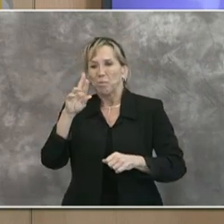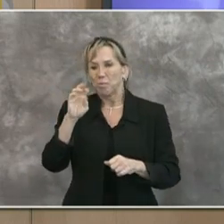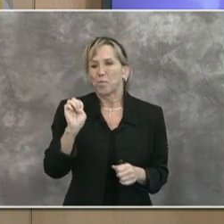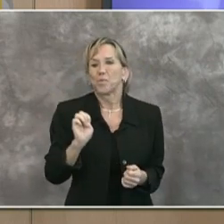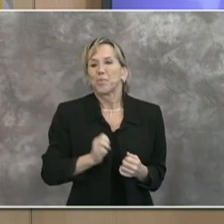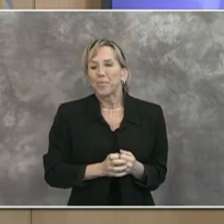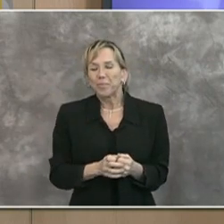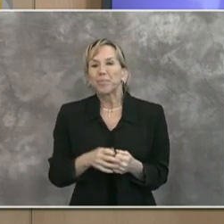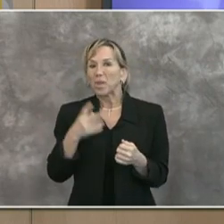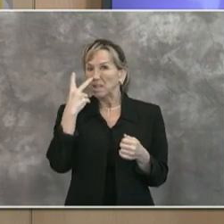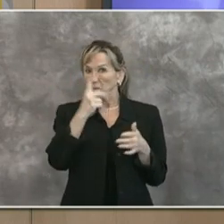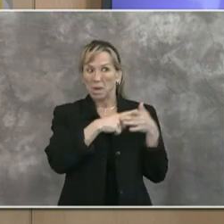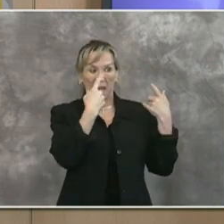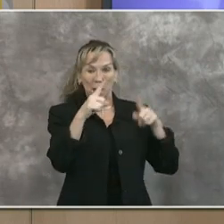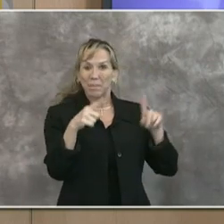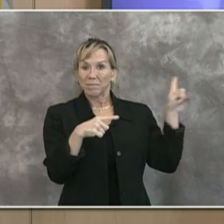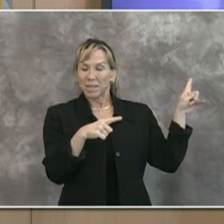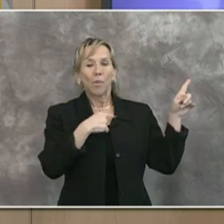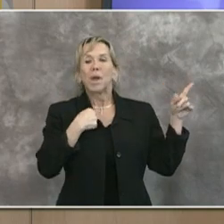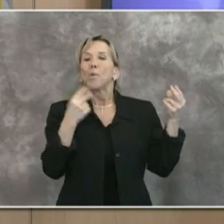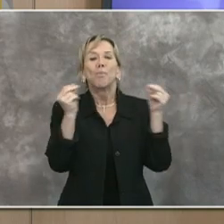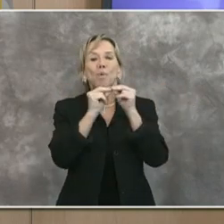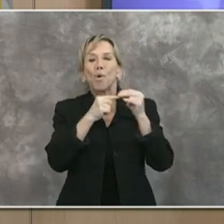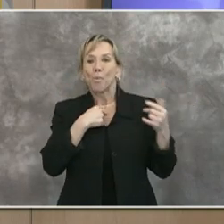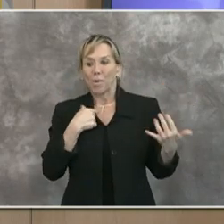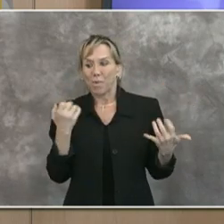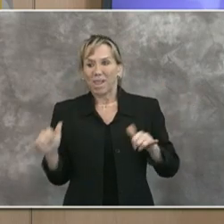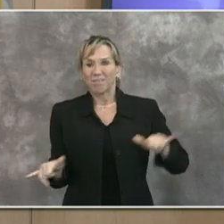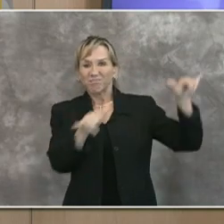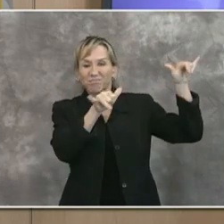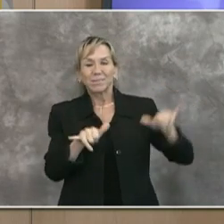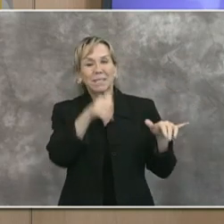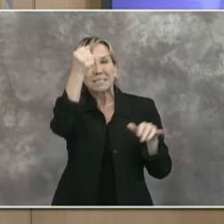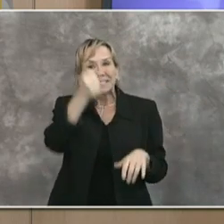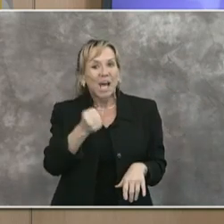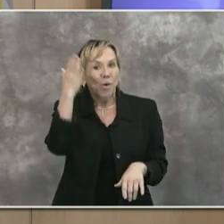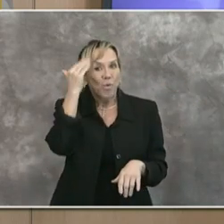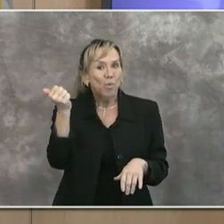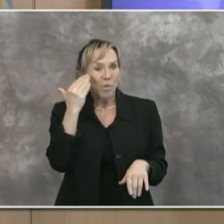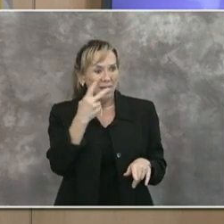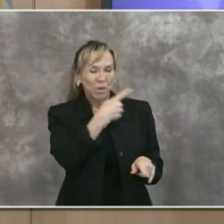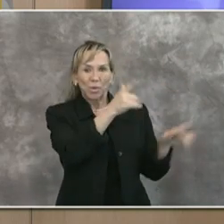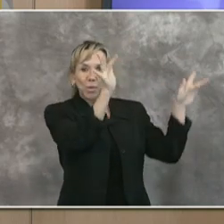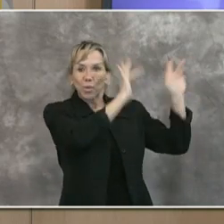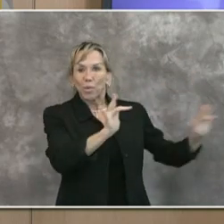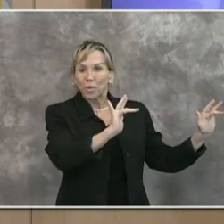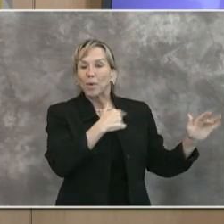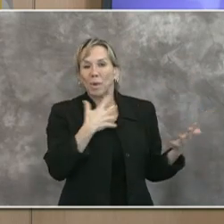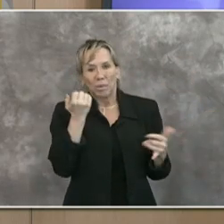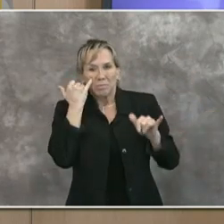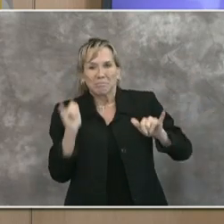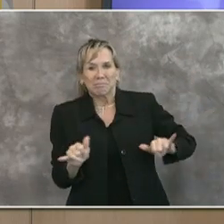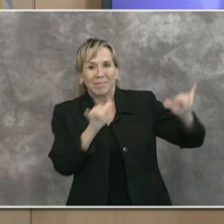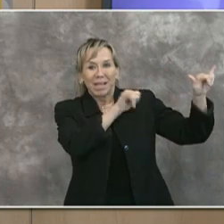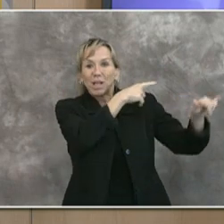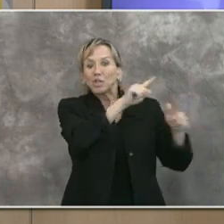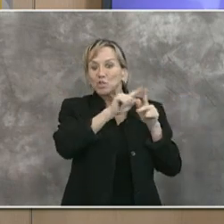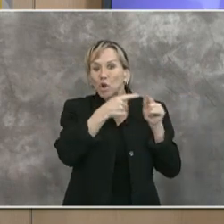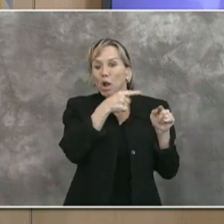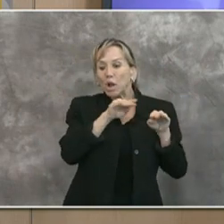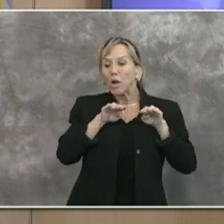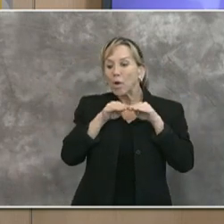there. We want to be more the story of South Korea. We want to be more the story of those entities that as they begin to ease have